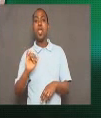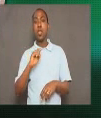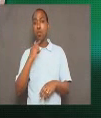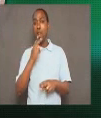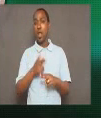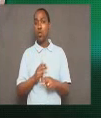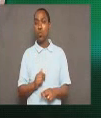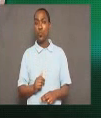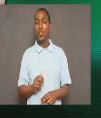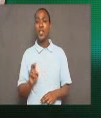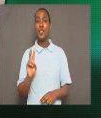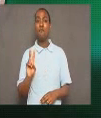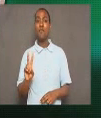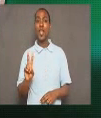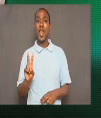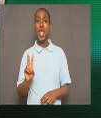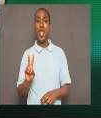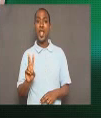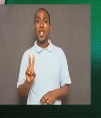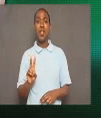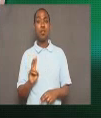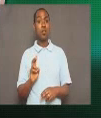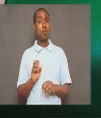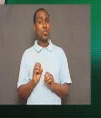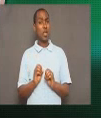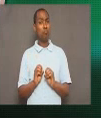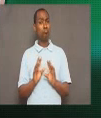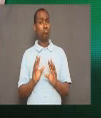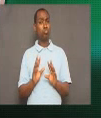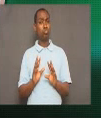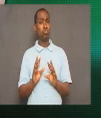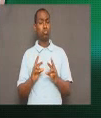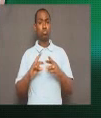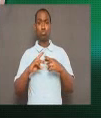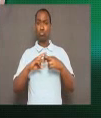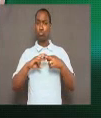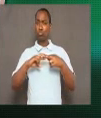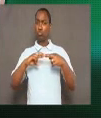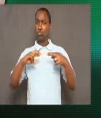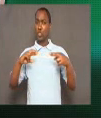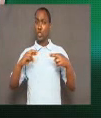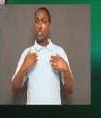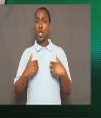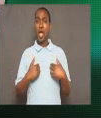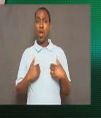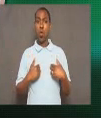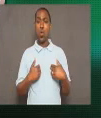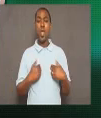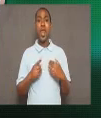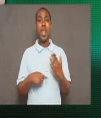Villi have a rich blood supply that transports the digested